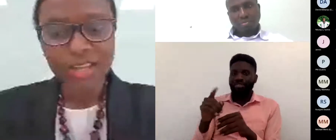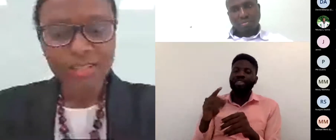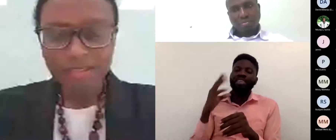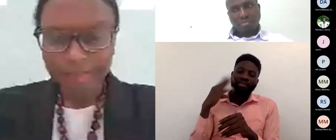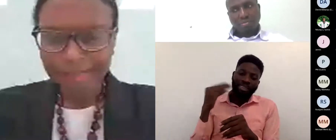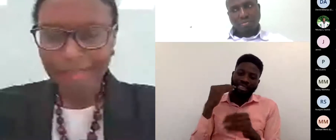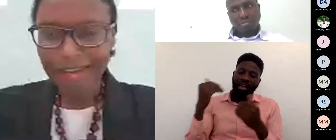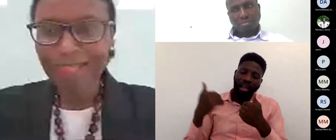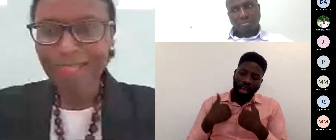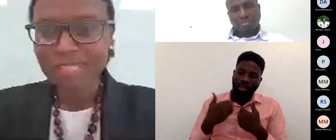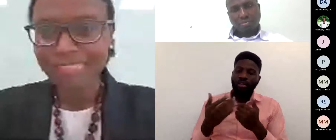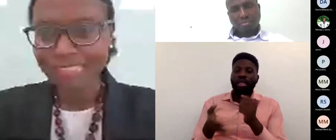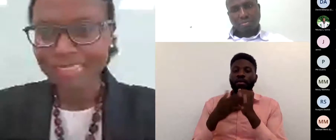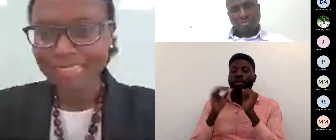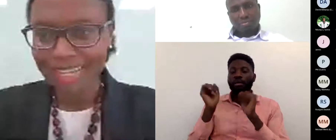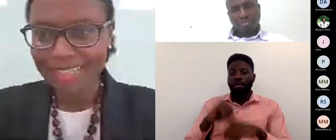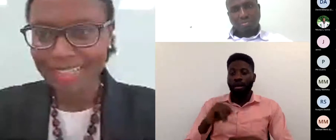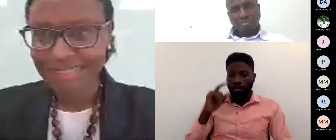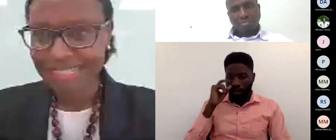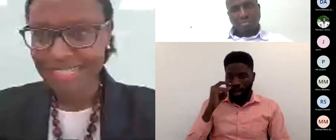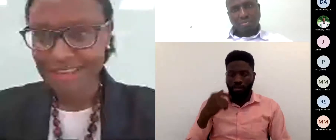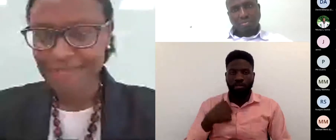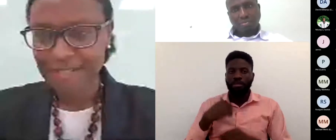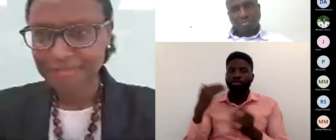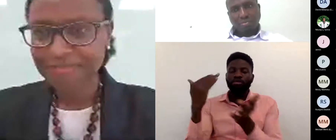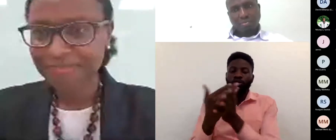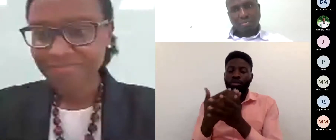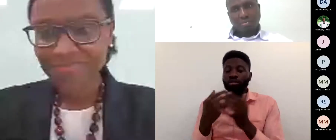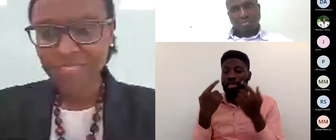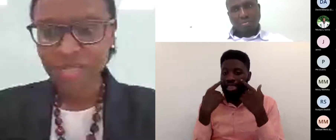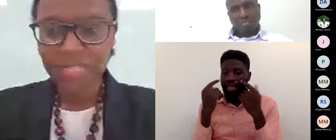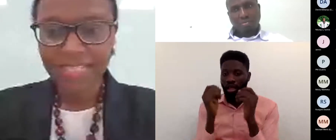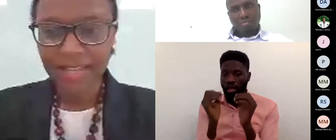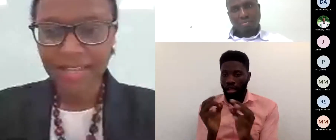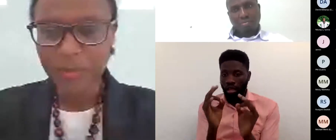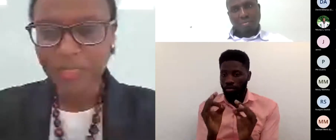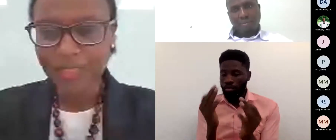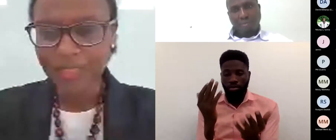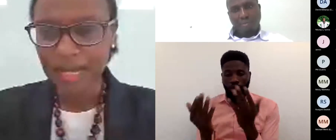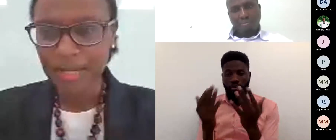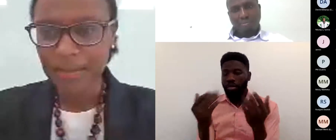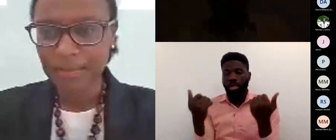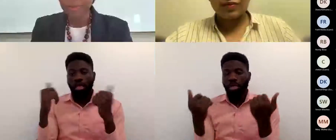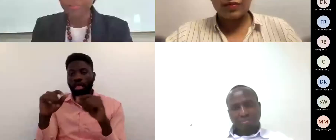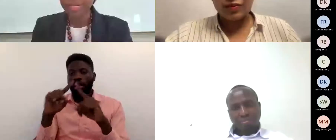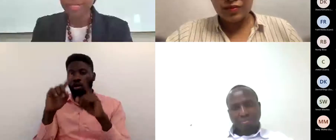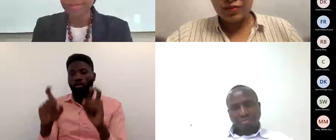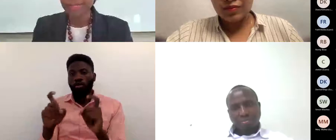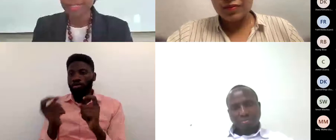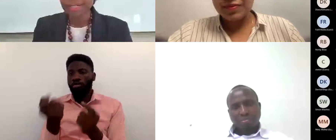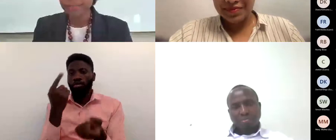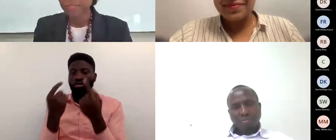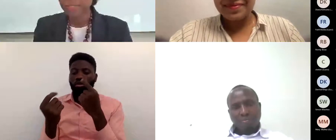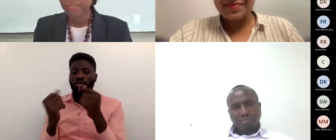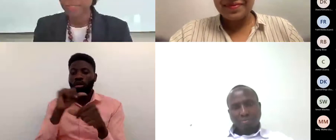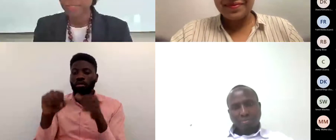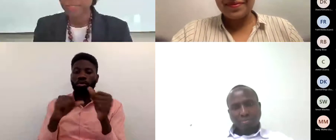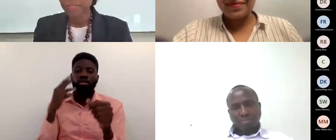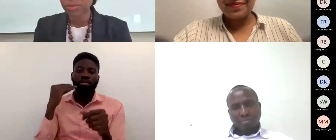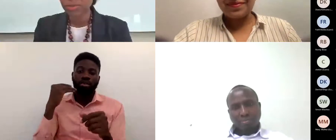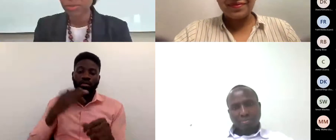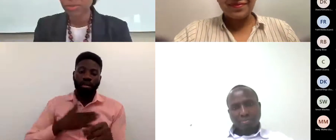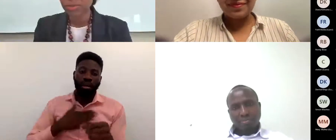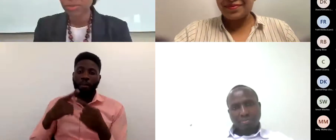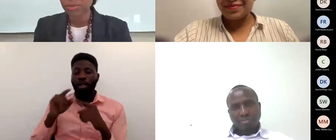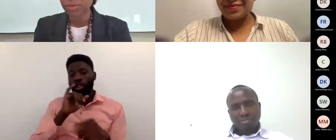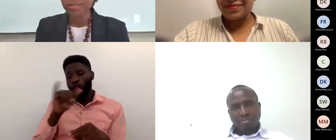enrich you. So Val, allow me to leave it at that and see if there'll be any other questions that come up around my experiences, but those would be